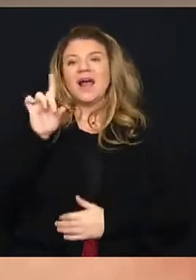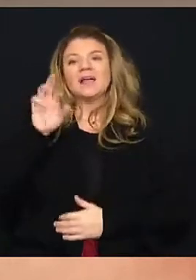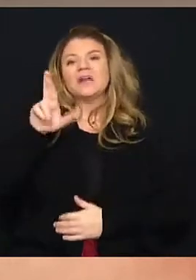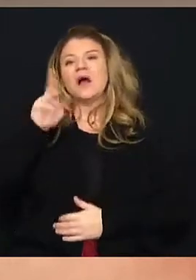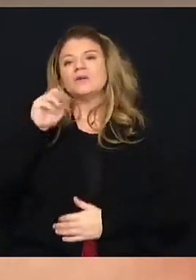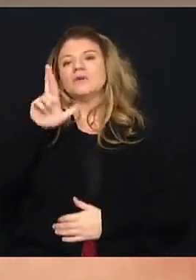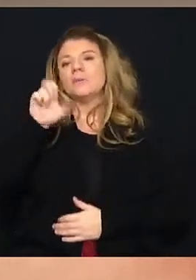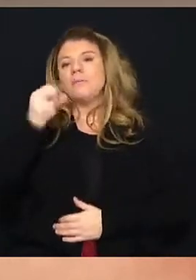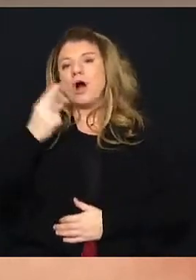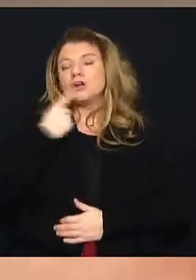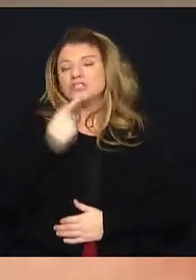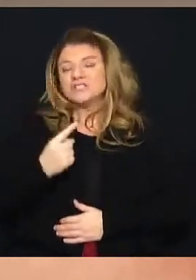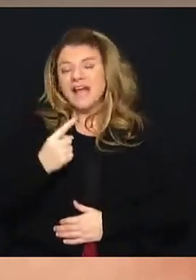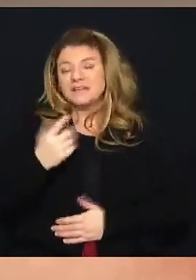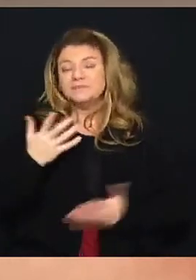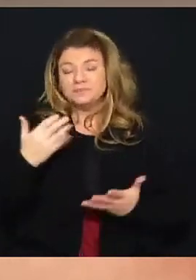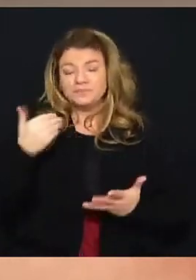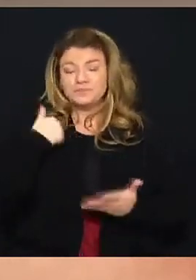there are some new